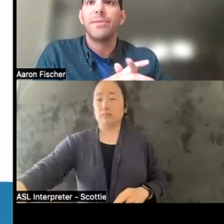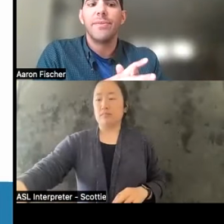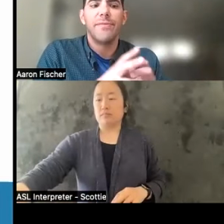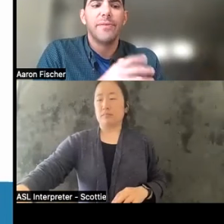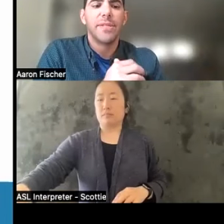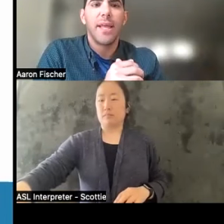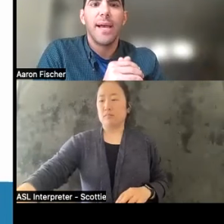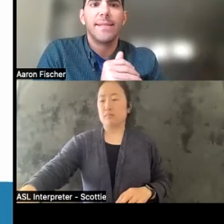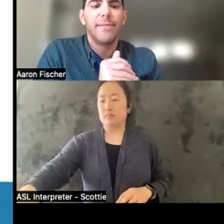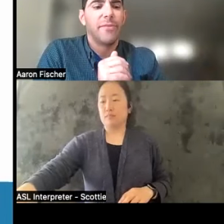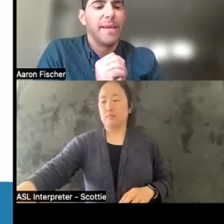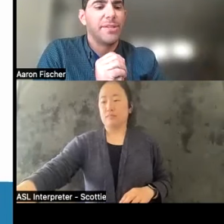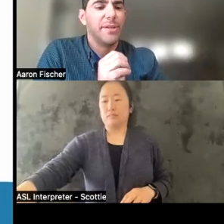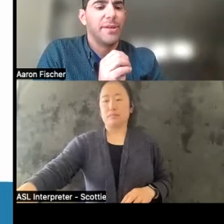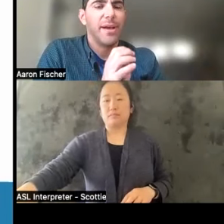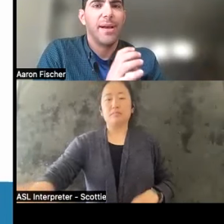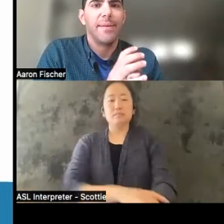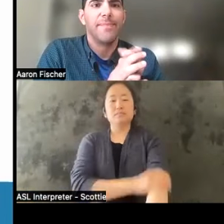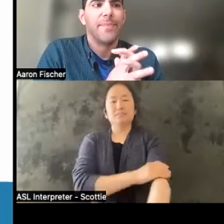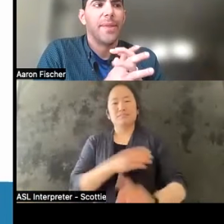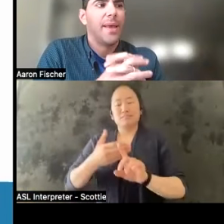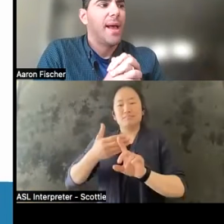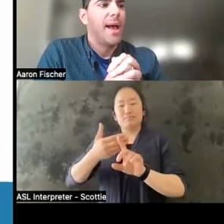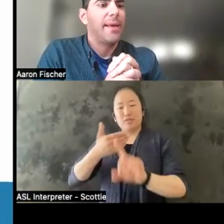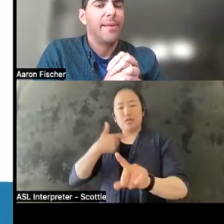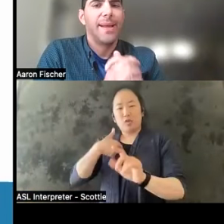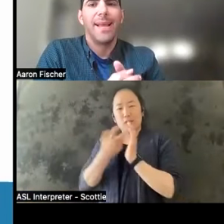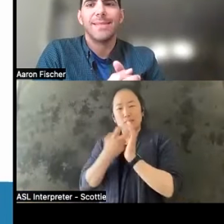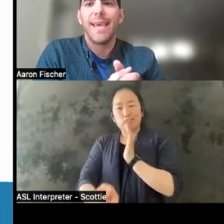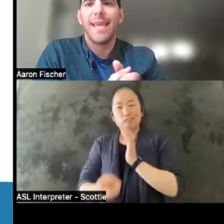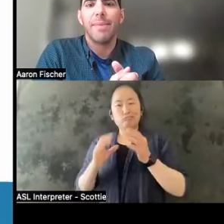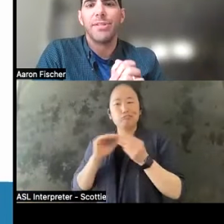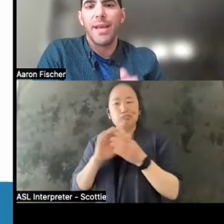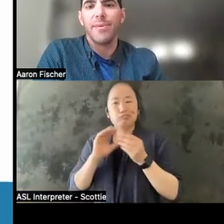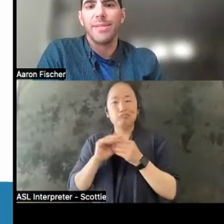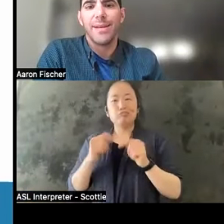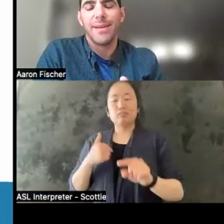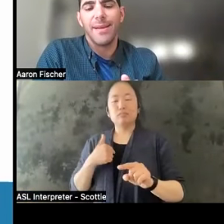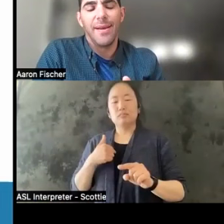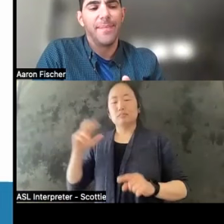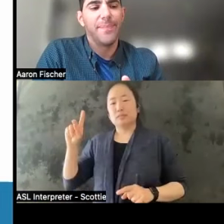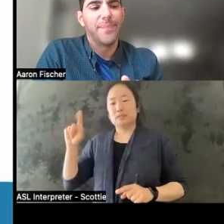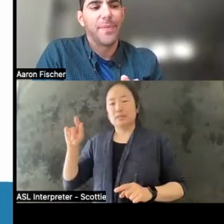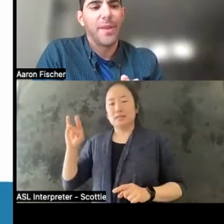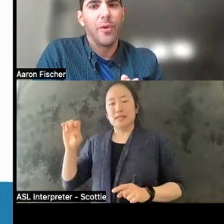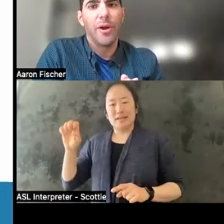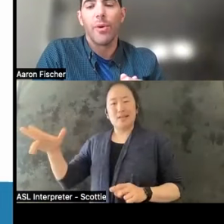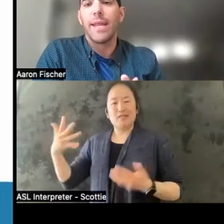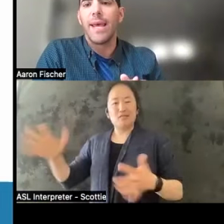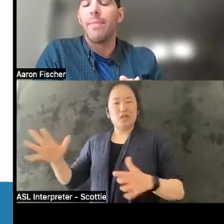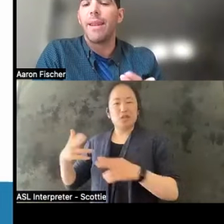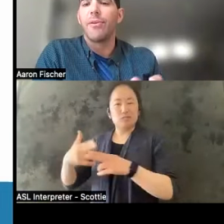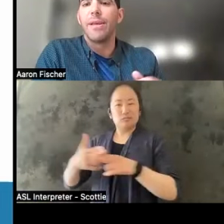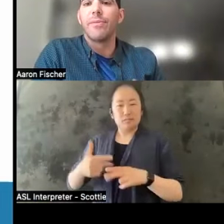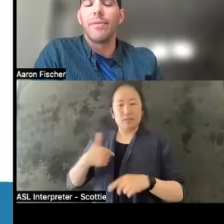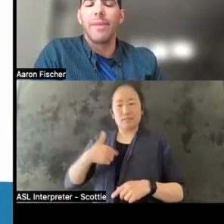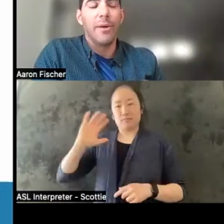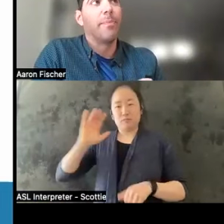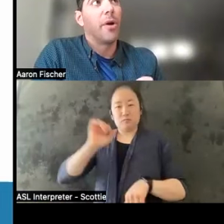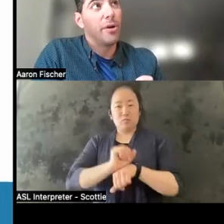jump into a few slides and information, as Katie mentioned, I was a lawyer working at a